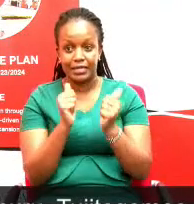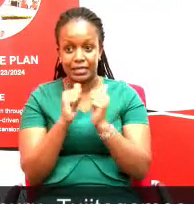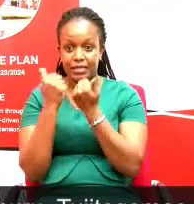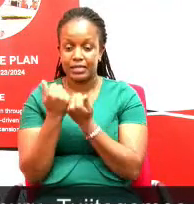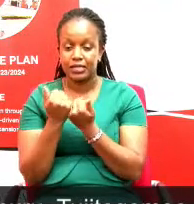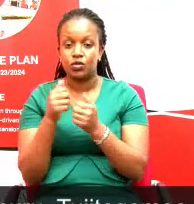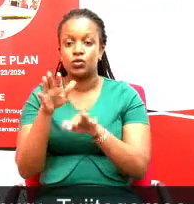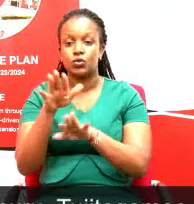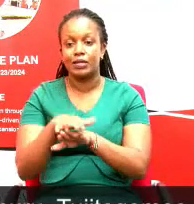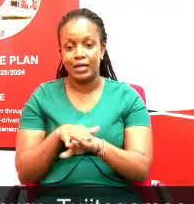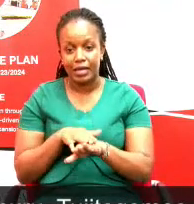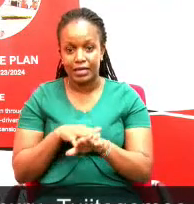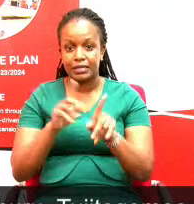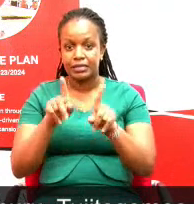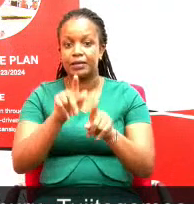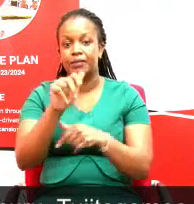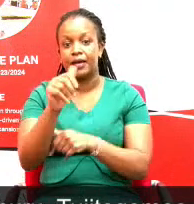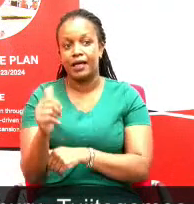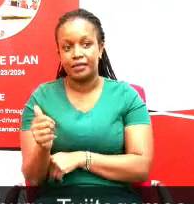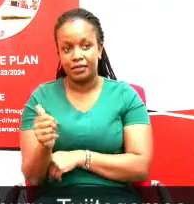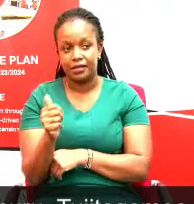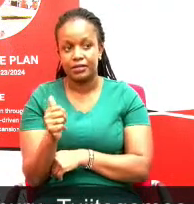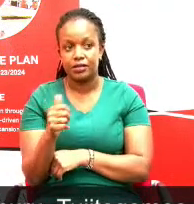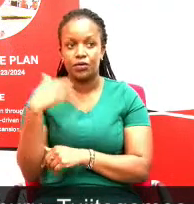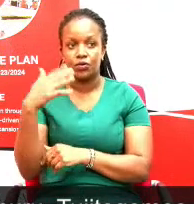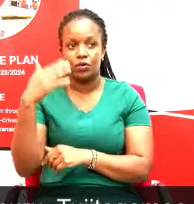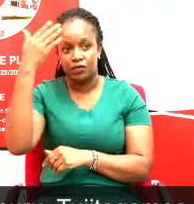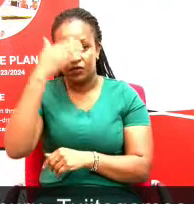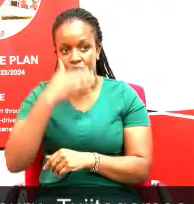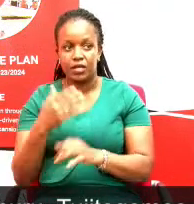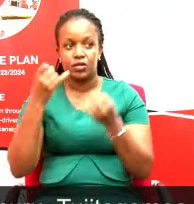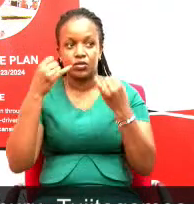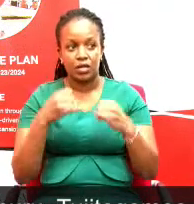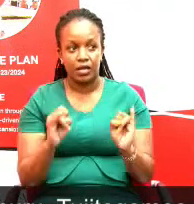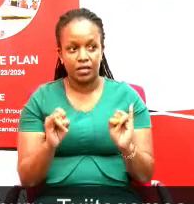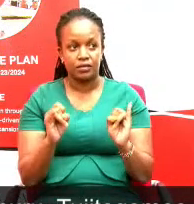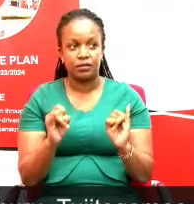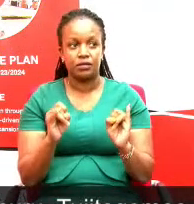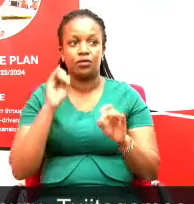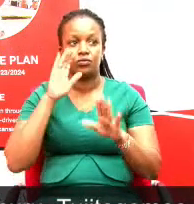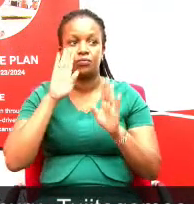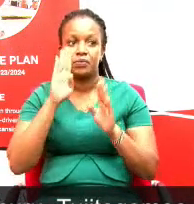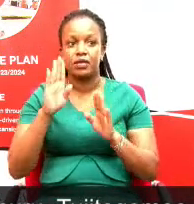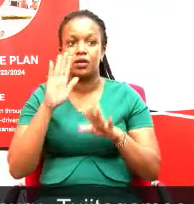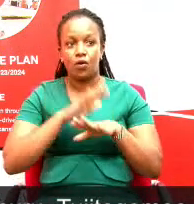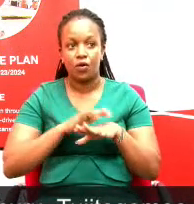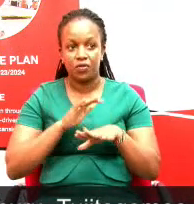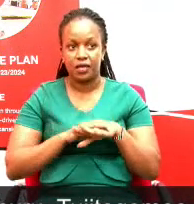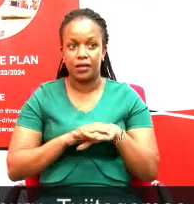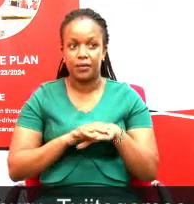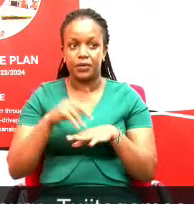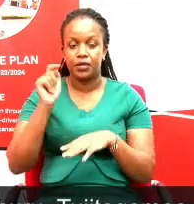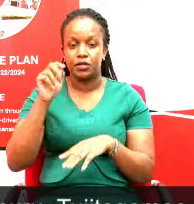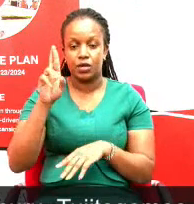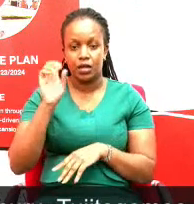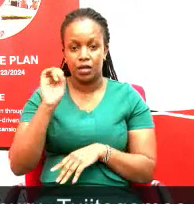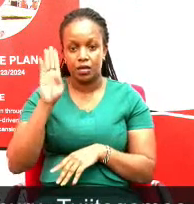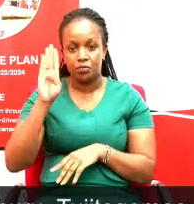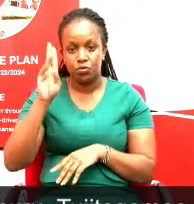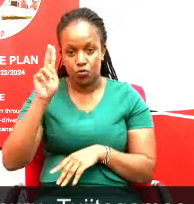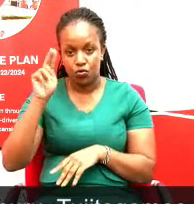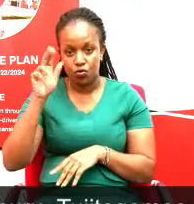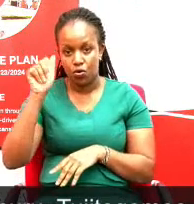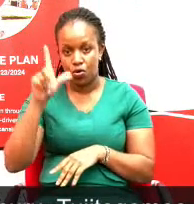to delay, and some remain parked in the courts or maybe parked at the tribunal for as long as we